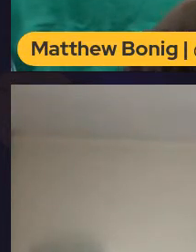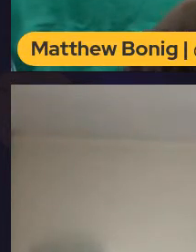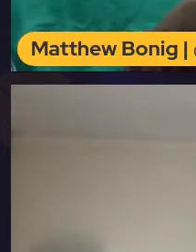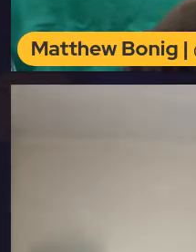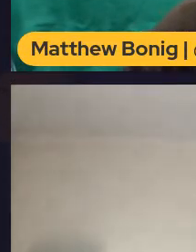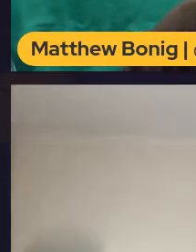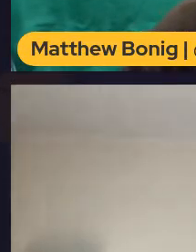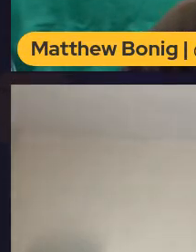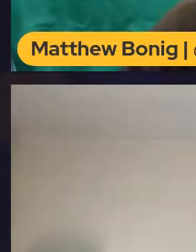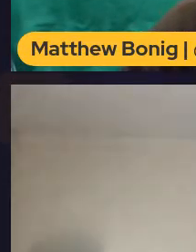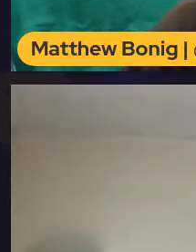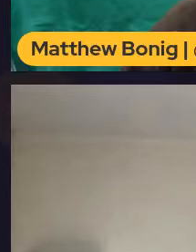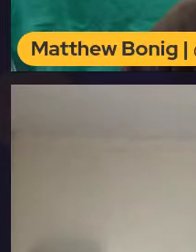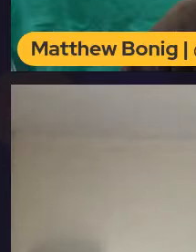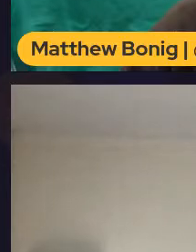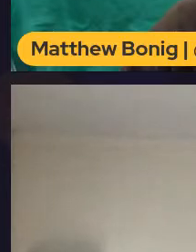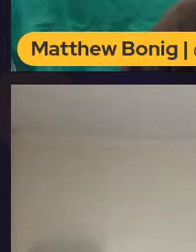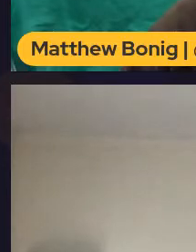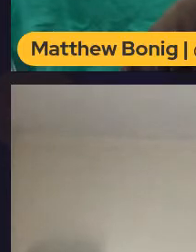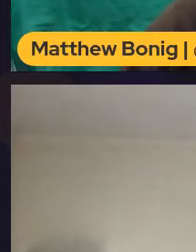Yep.